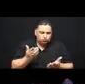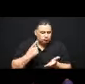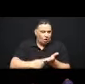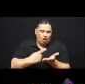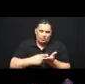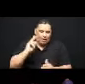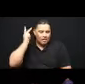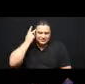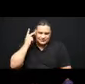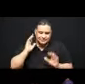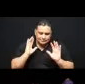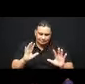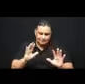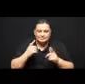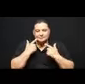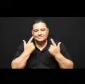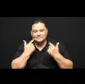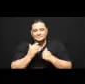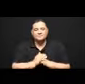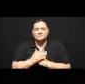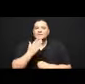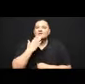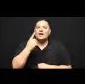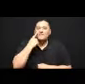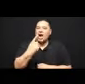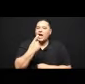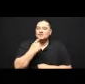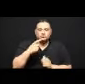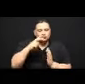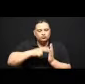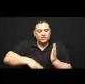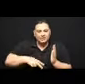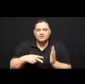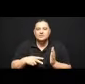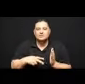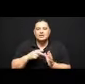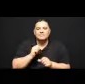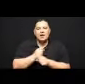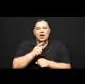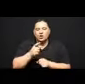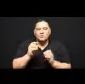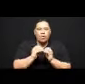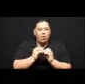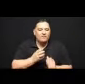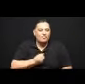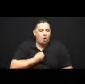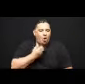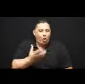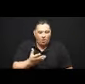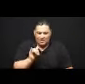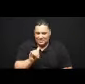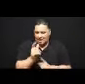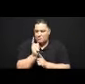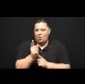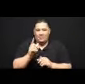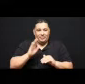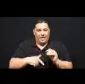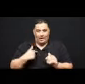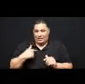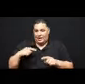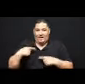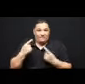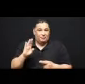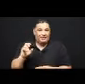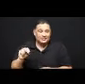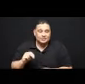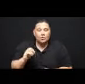Thank you for asking me to read, for making me more of a poet in that moment than I've ever been, for welcoming me home,